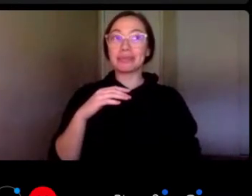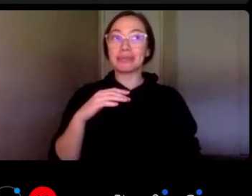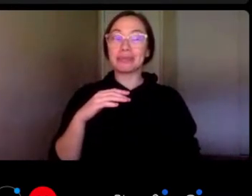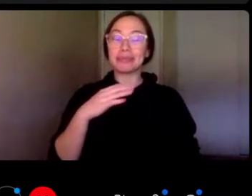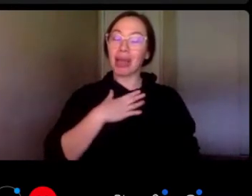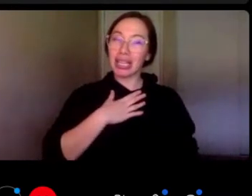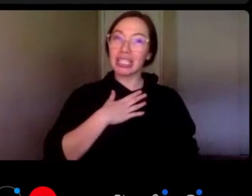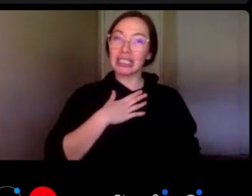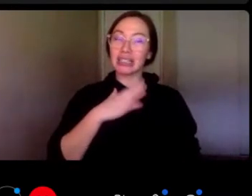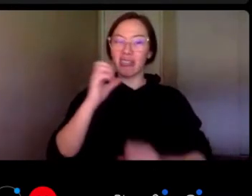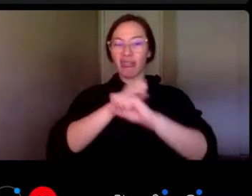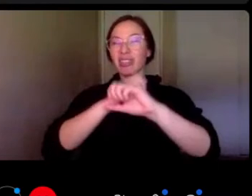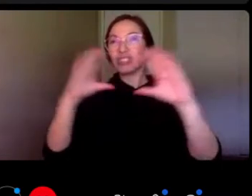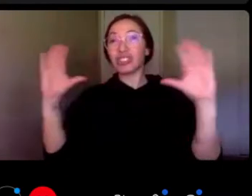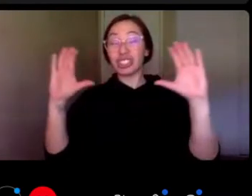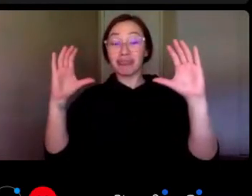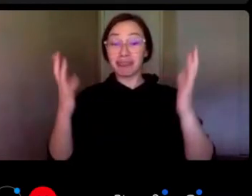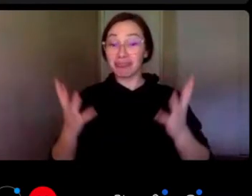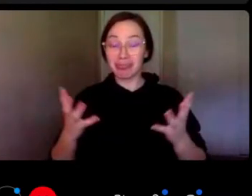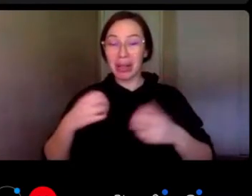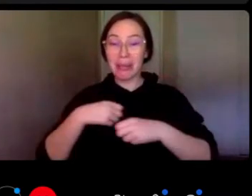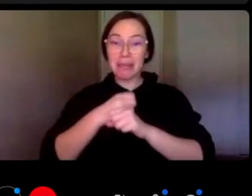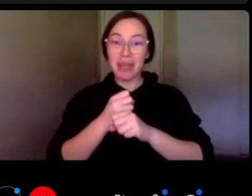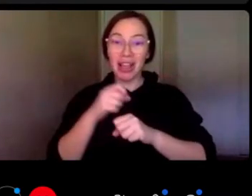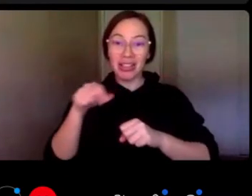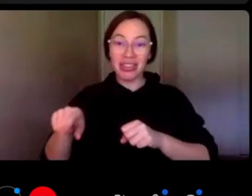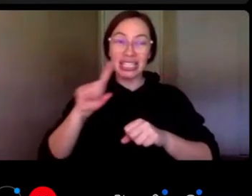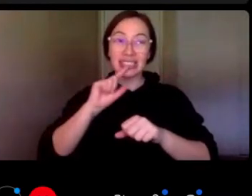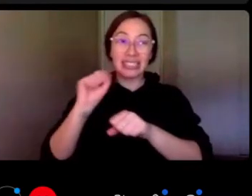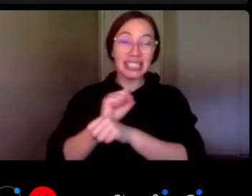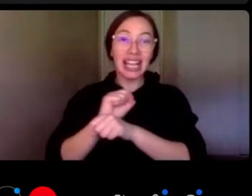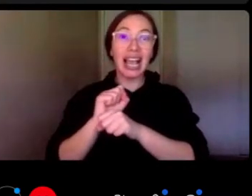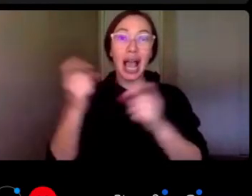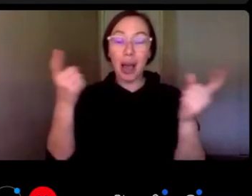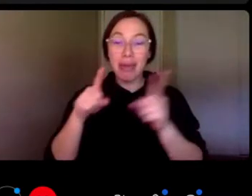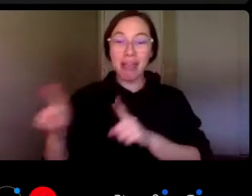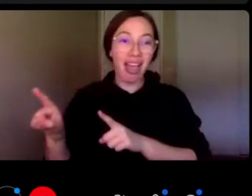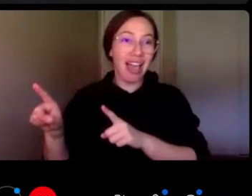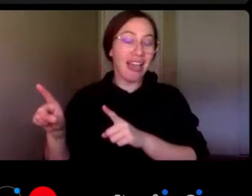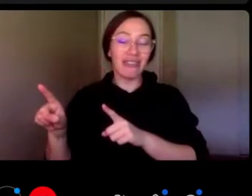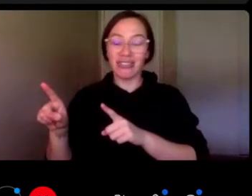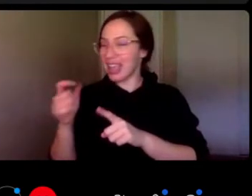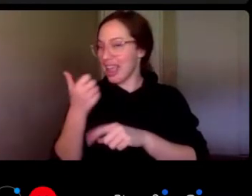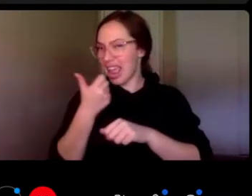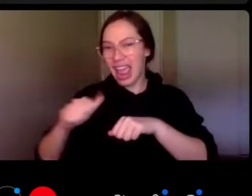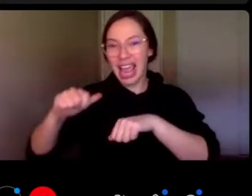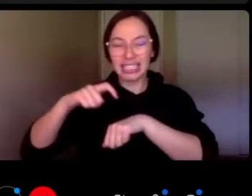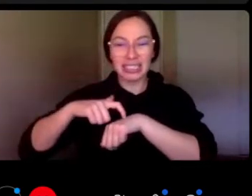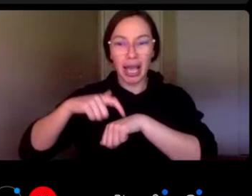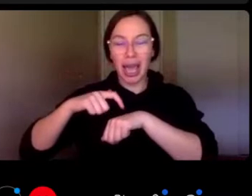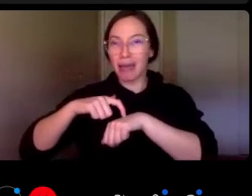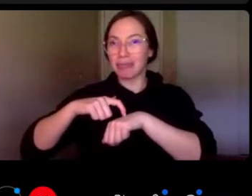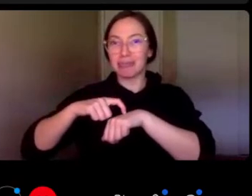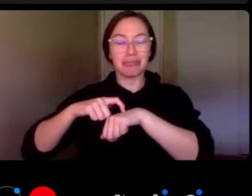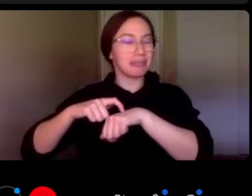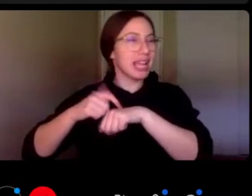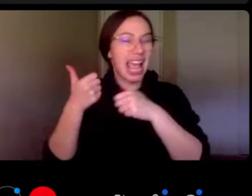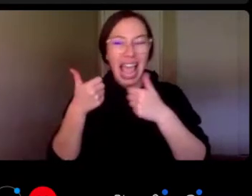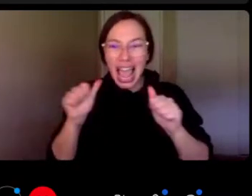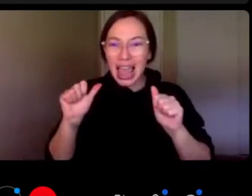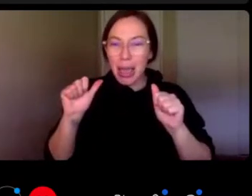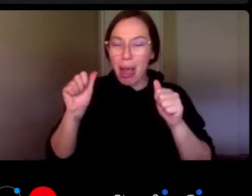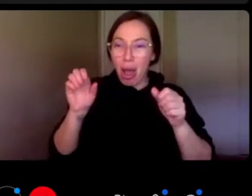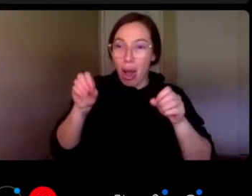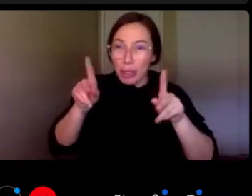My vision is to make this come alive any time possible, any possible